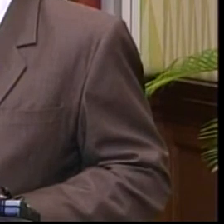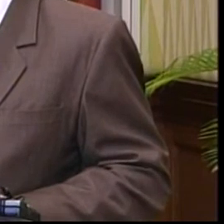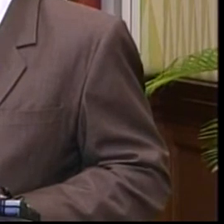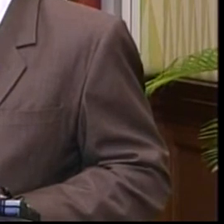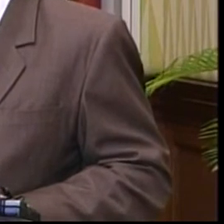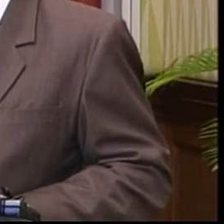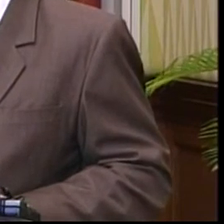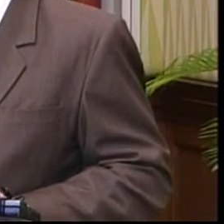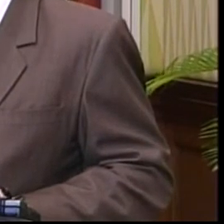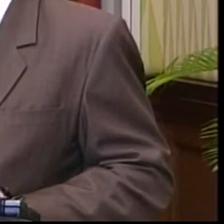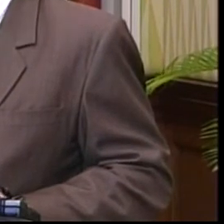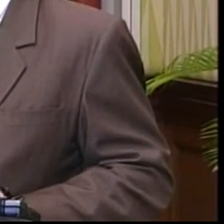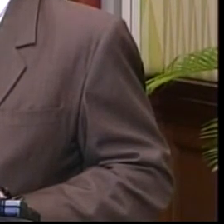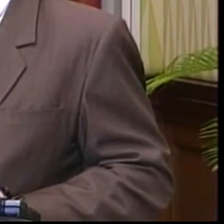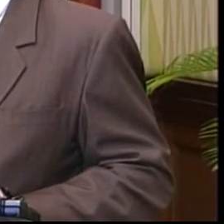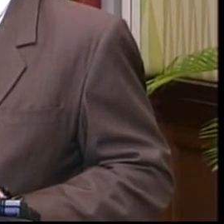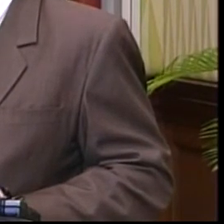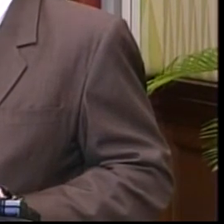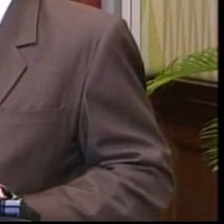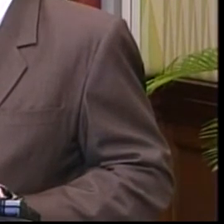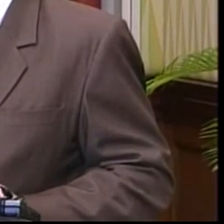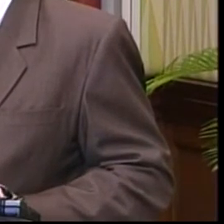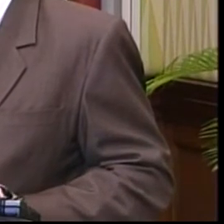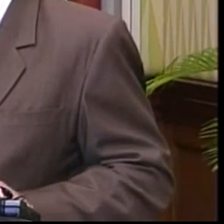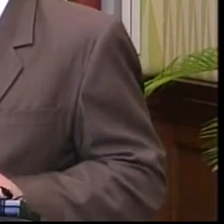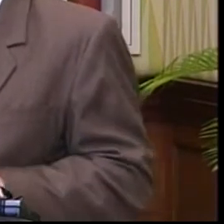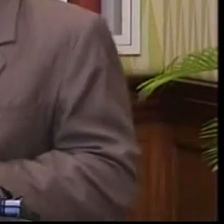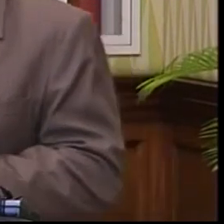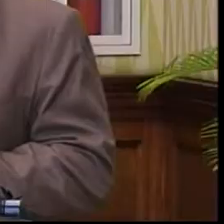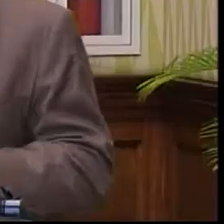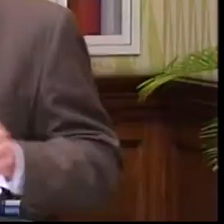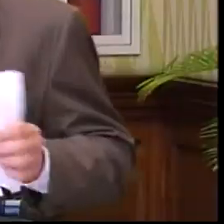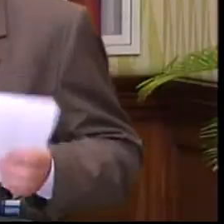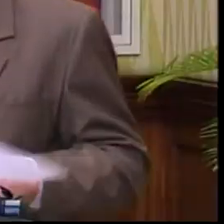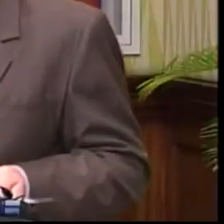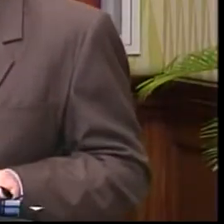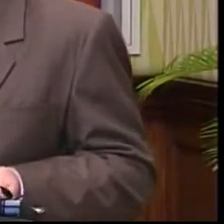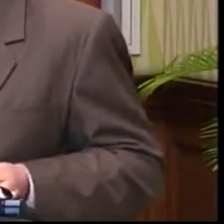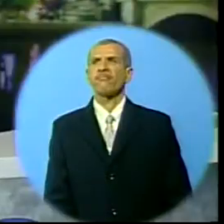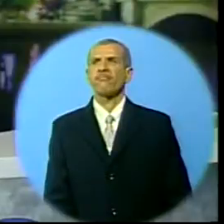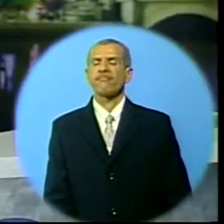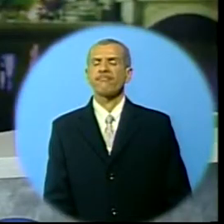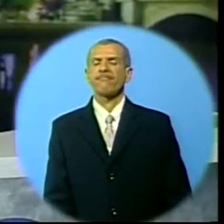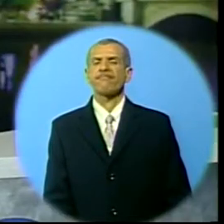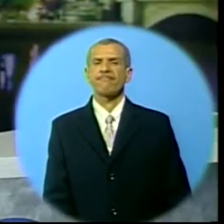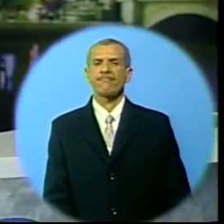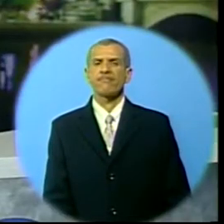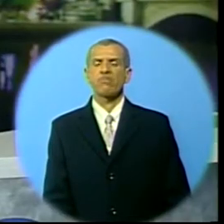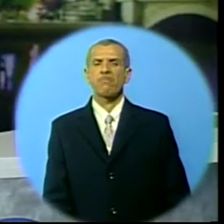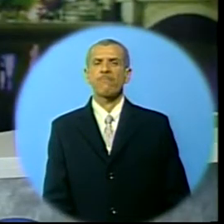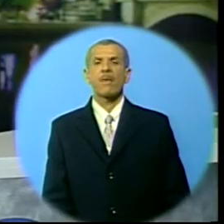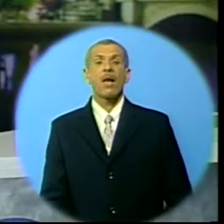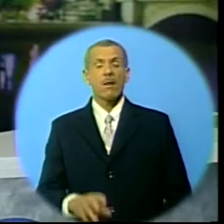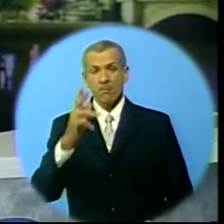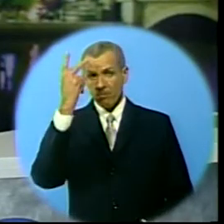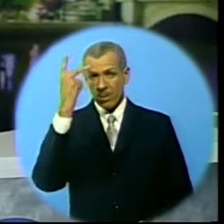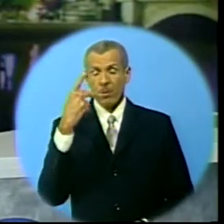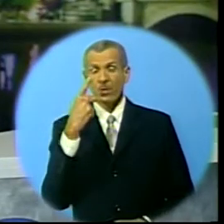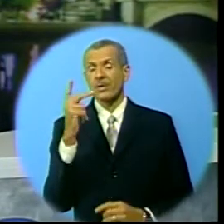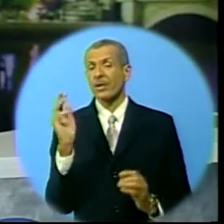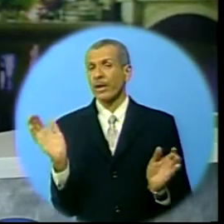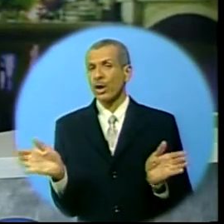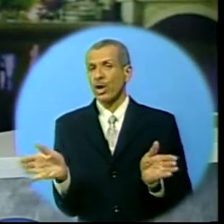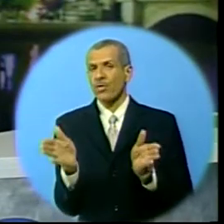or May. Work on the second aircraft is scheduled to begin in the second half of this year. Parents are being encouraged